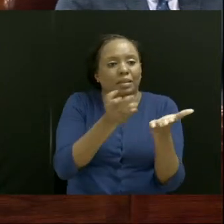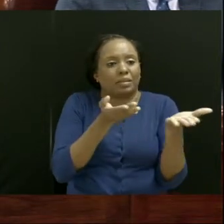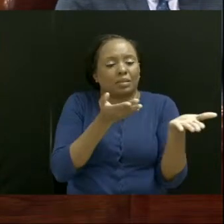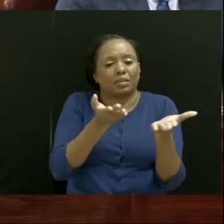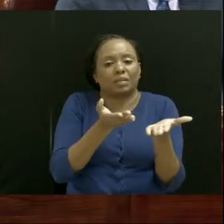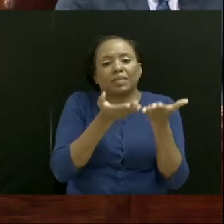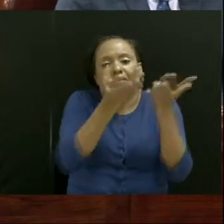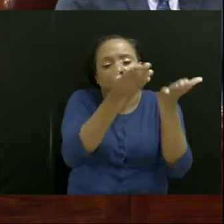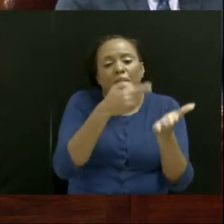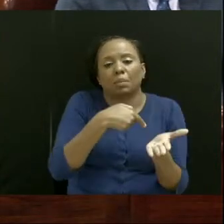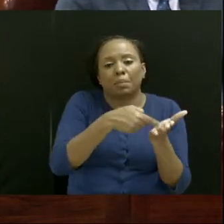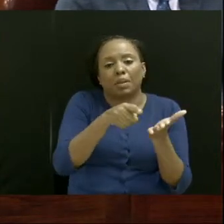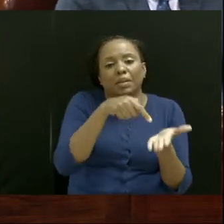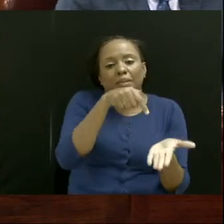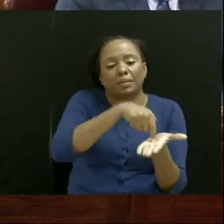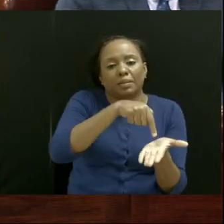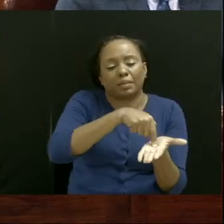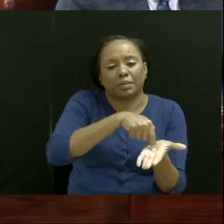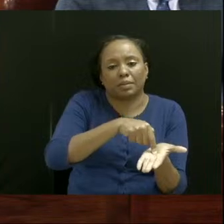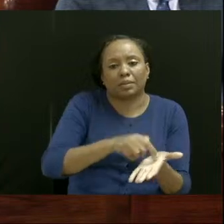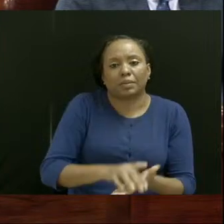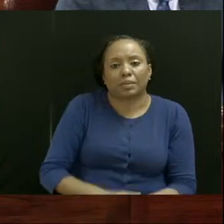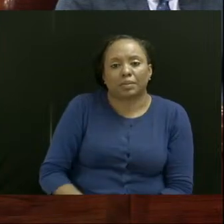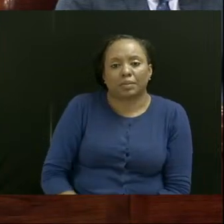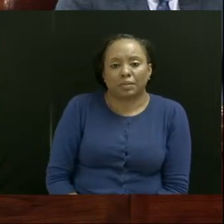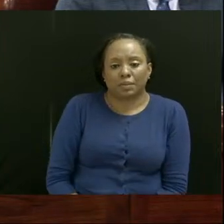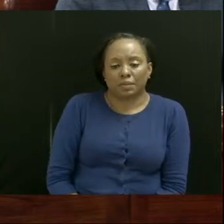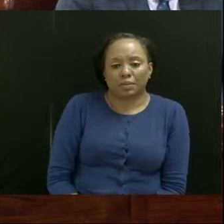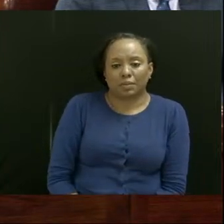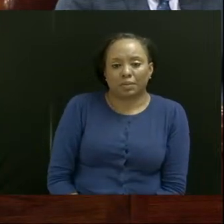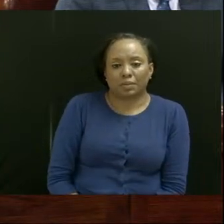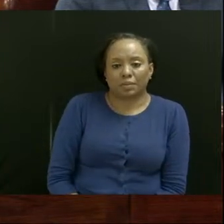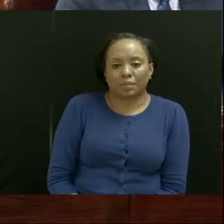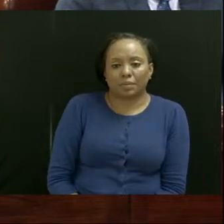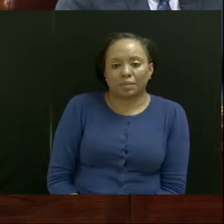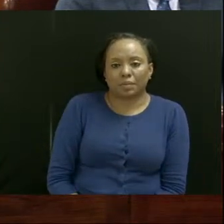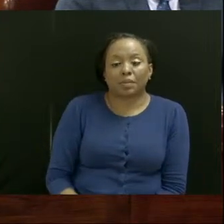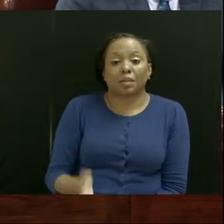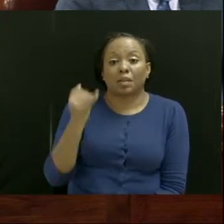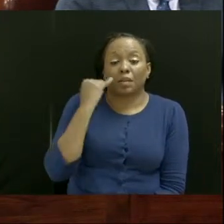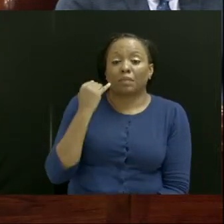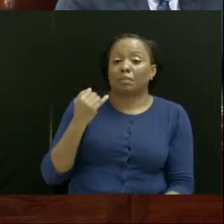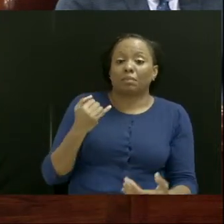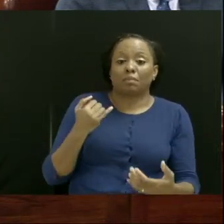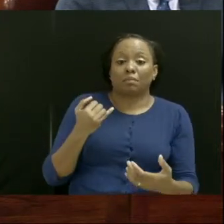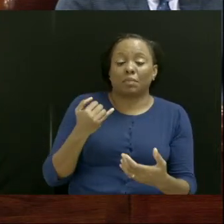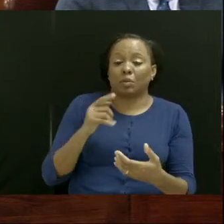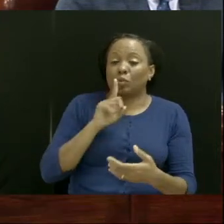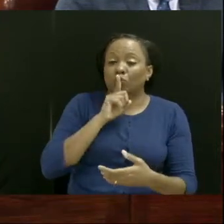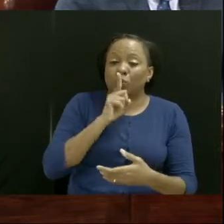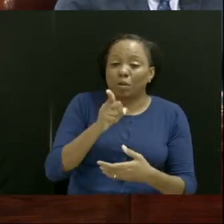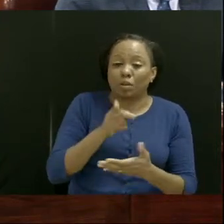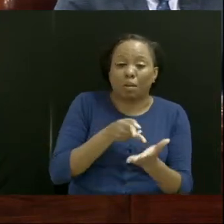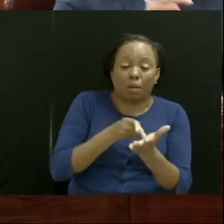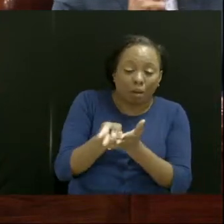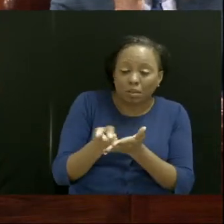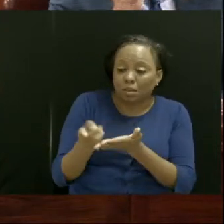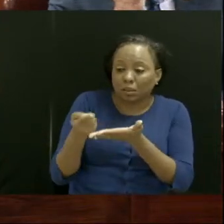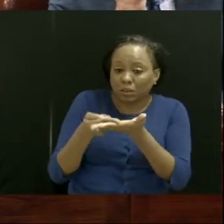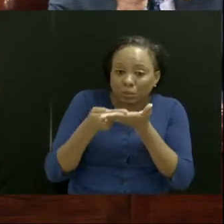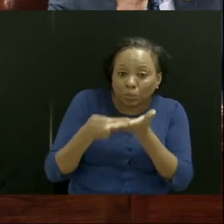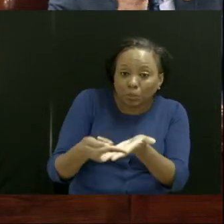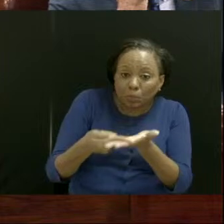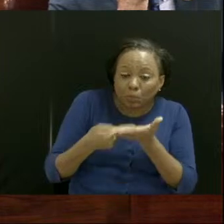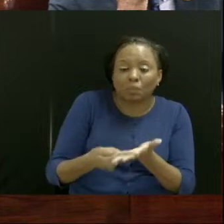the reality. If we are going to have a fulsome debate, and if we're going to have accurate